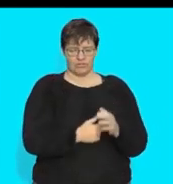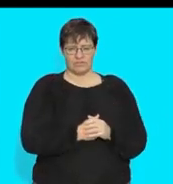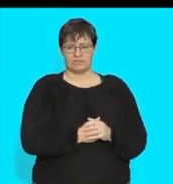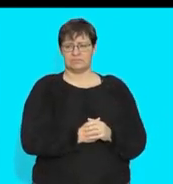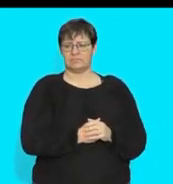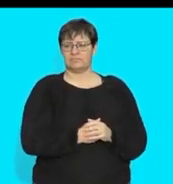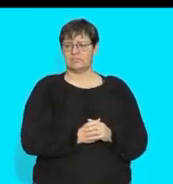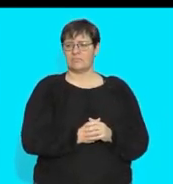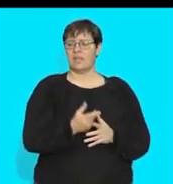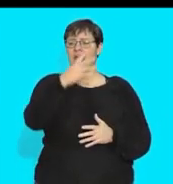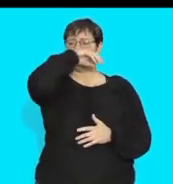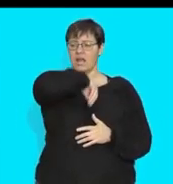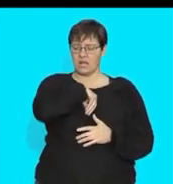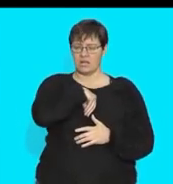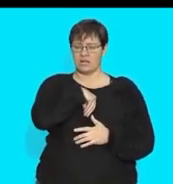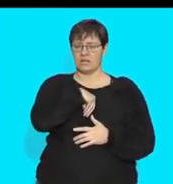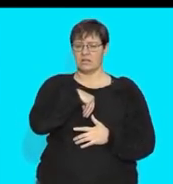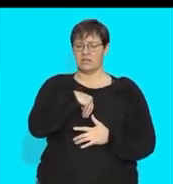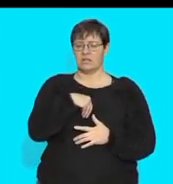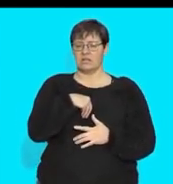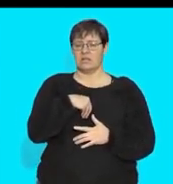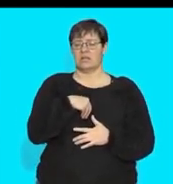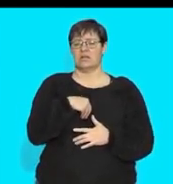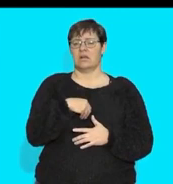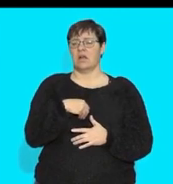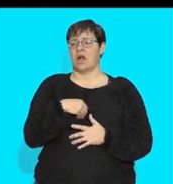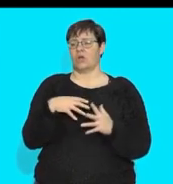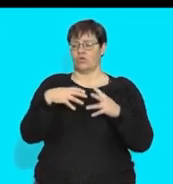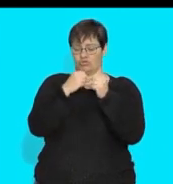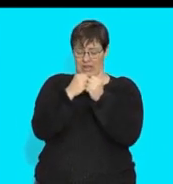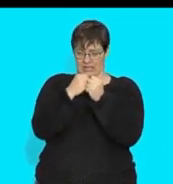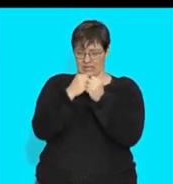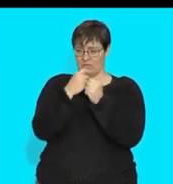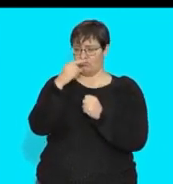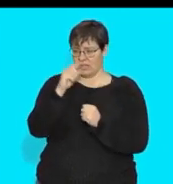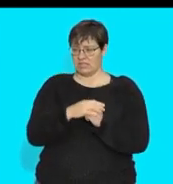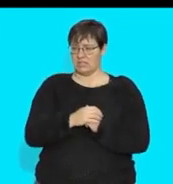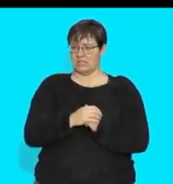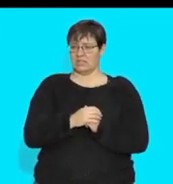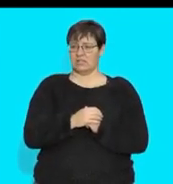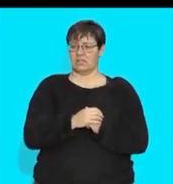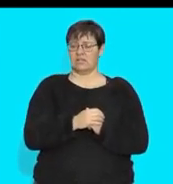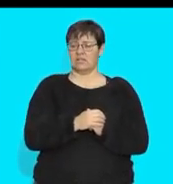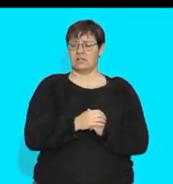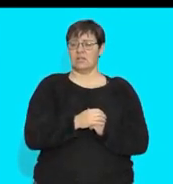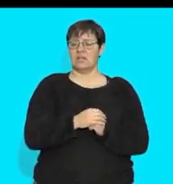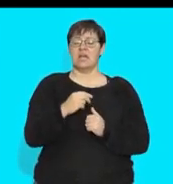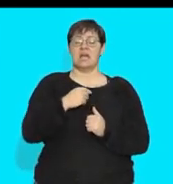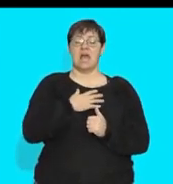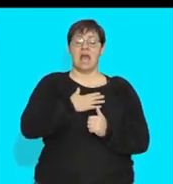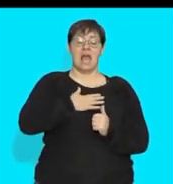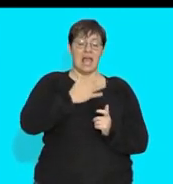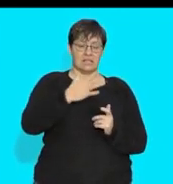those. Right, during inhalation, it contracts, and yes, that's correct, and